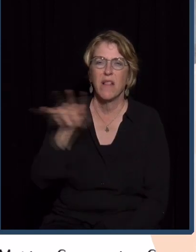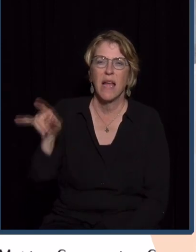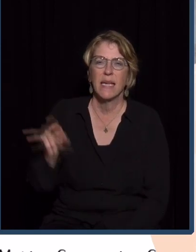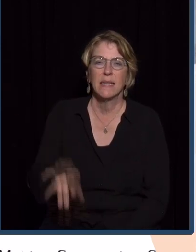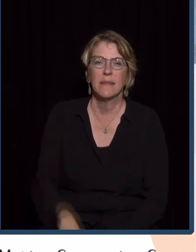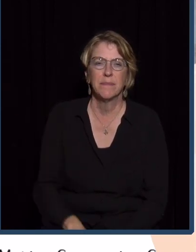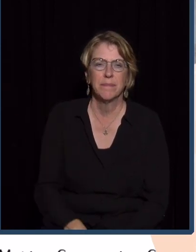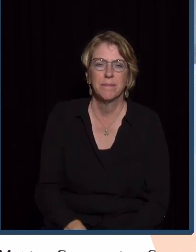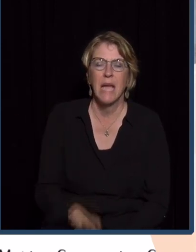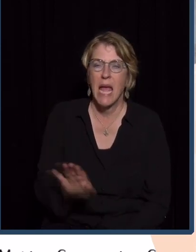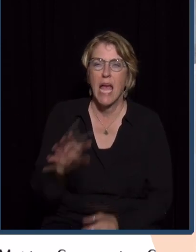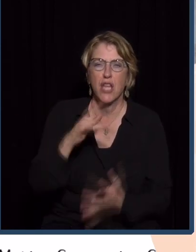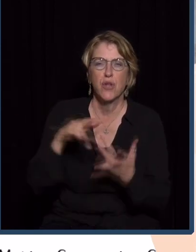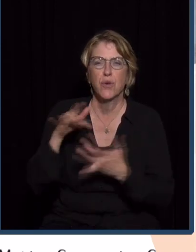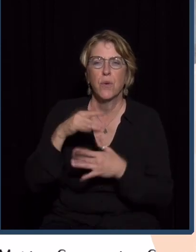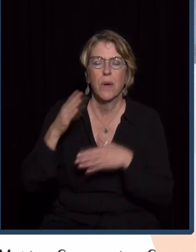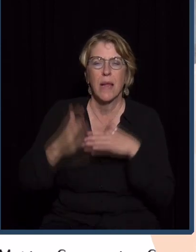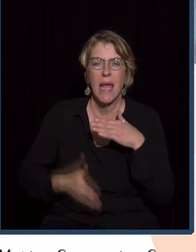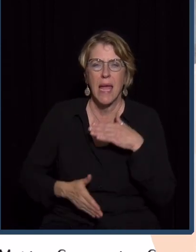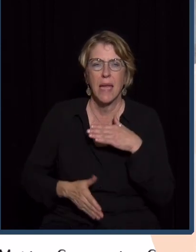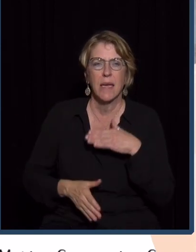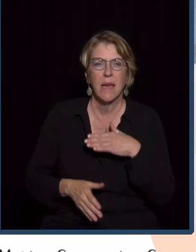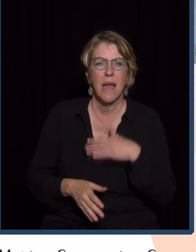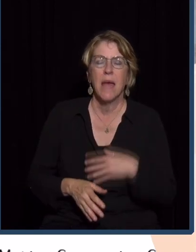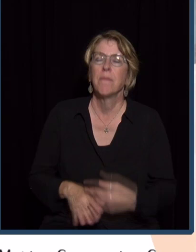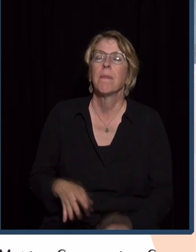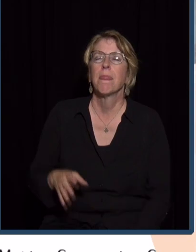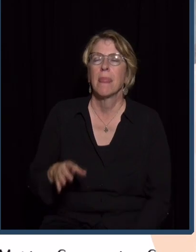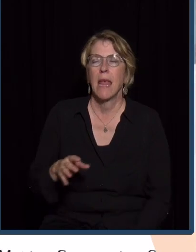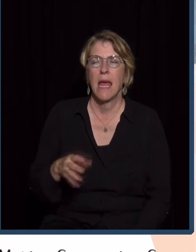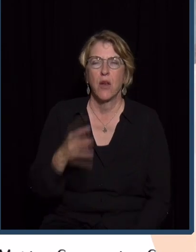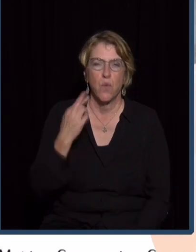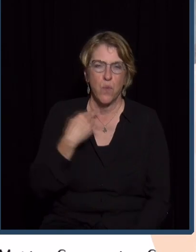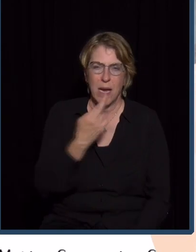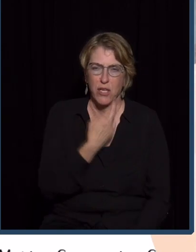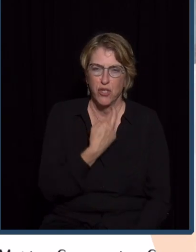And your tour will end with lunch at Trellis Wine Bar and Kitchen.